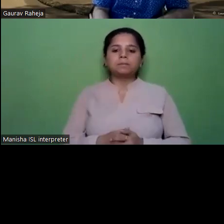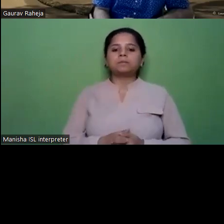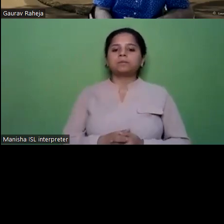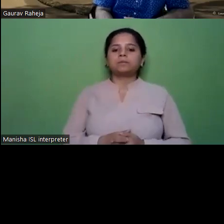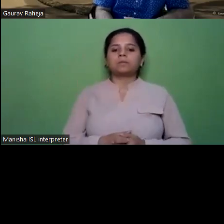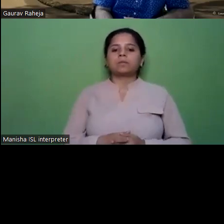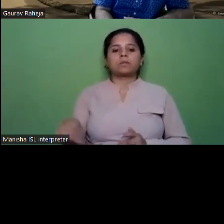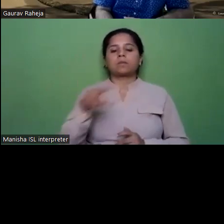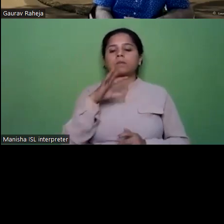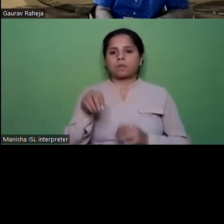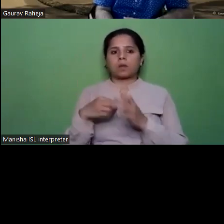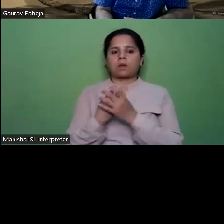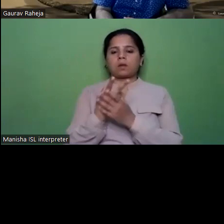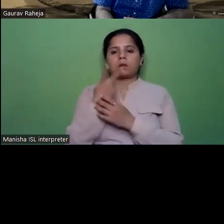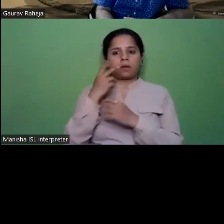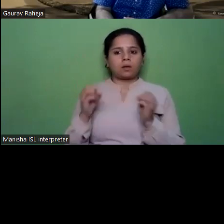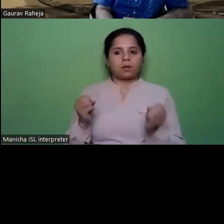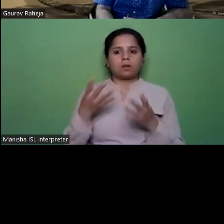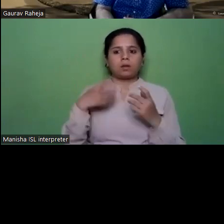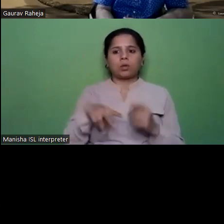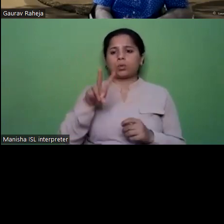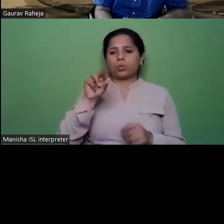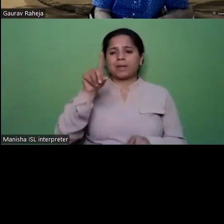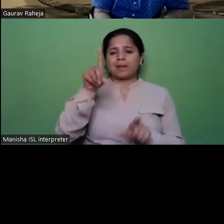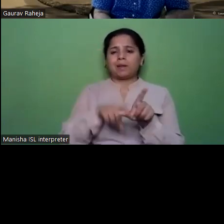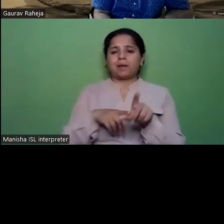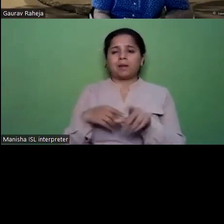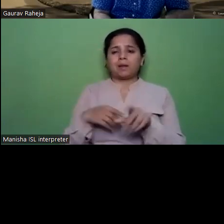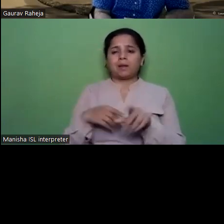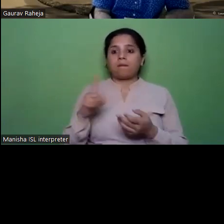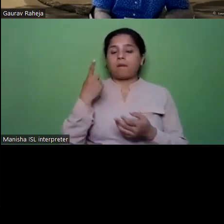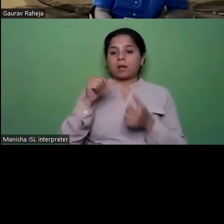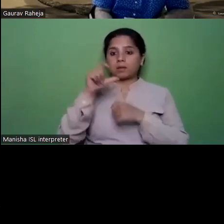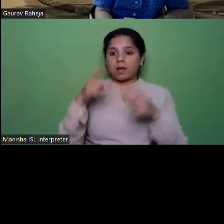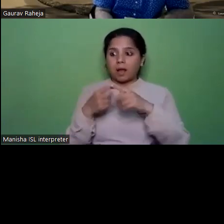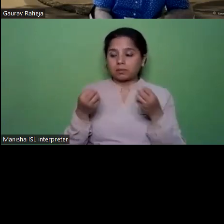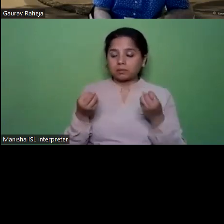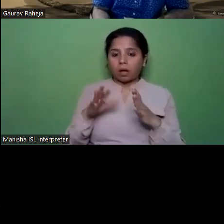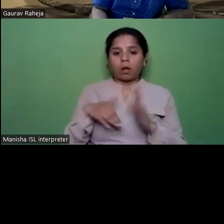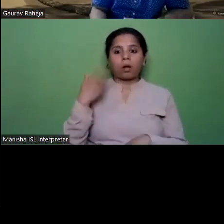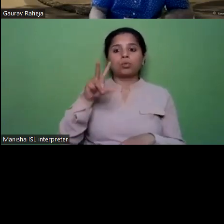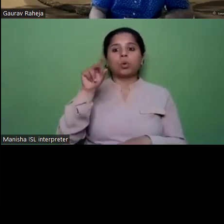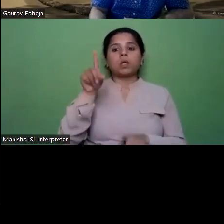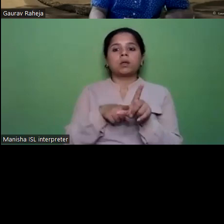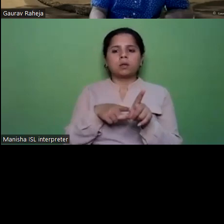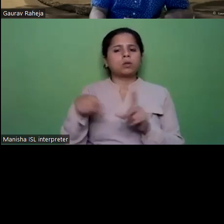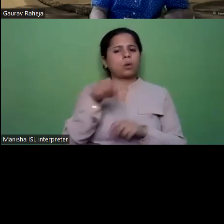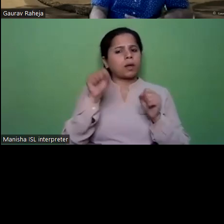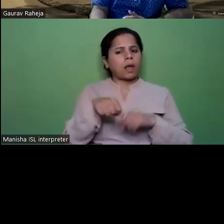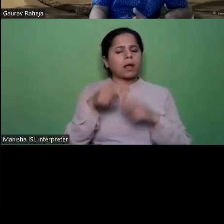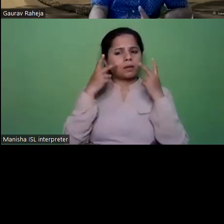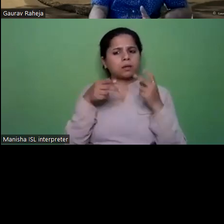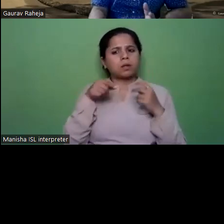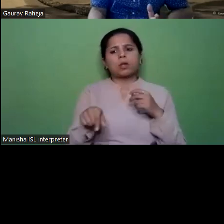which is an evolution almost like 20 years after the first act that we had. So you can see in legal terms in